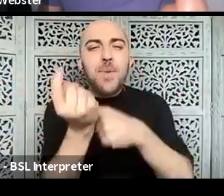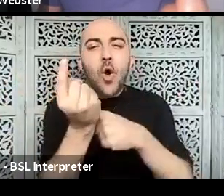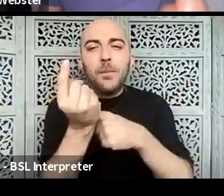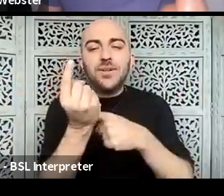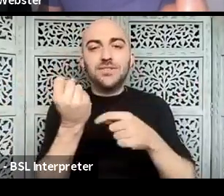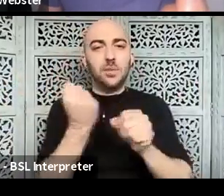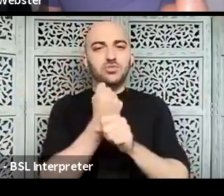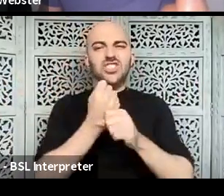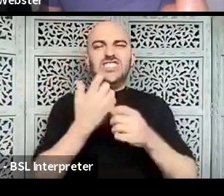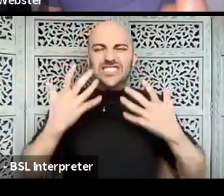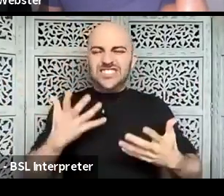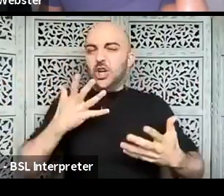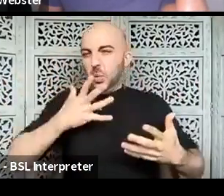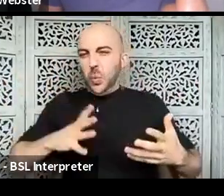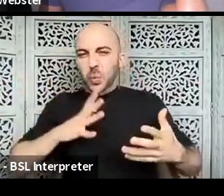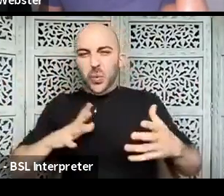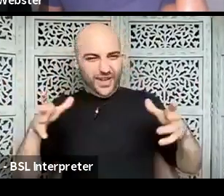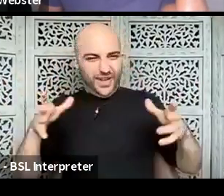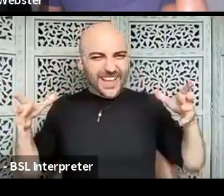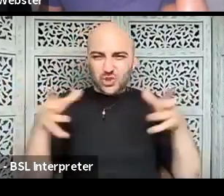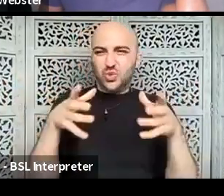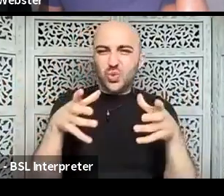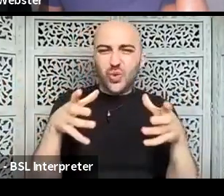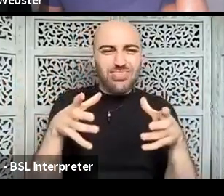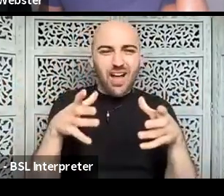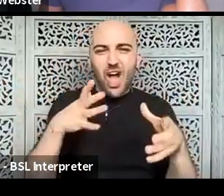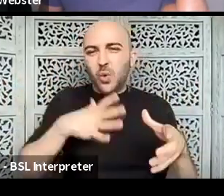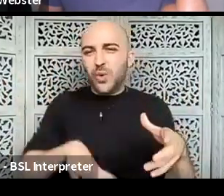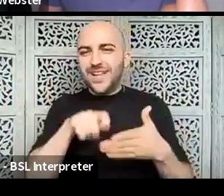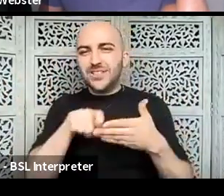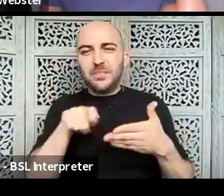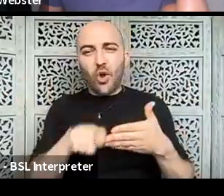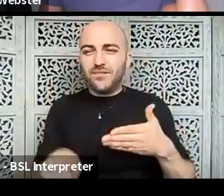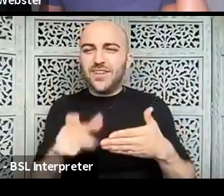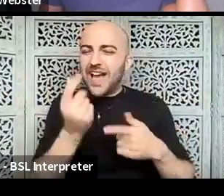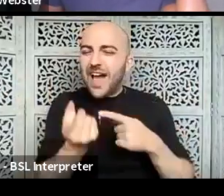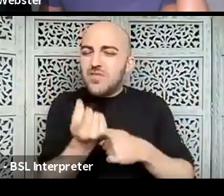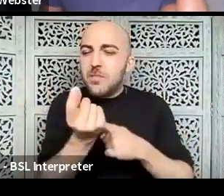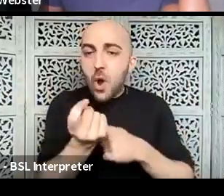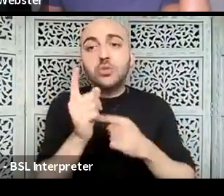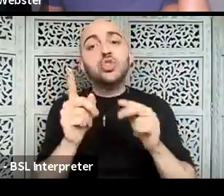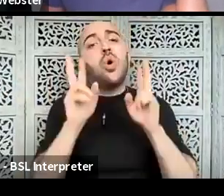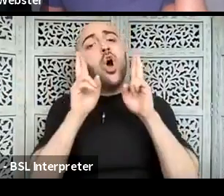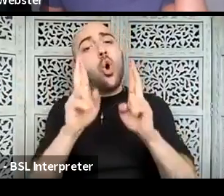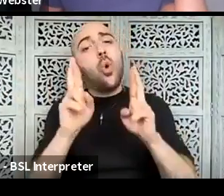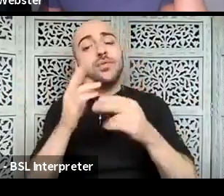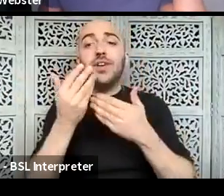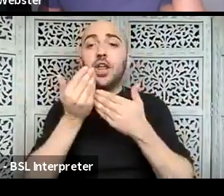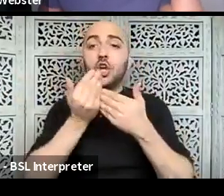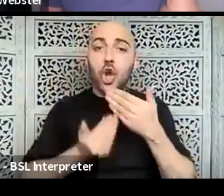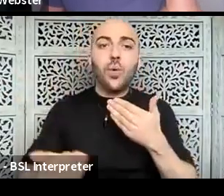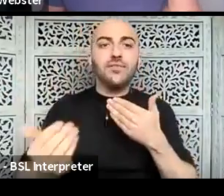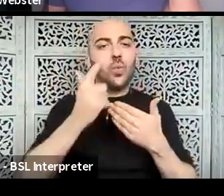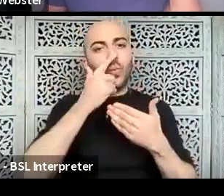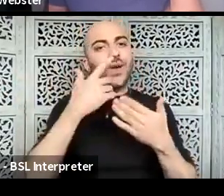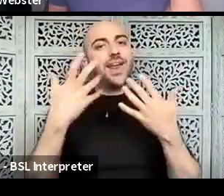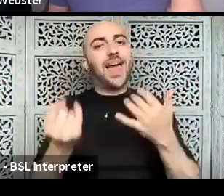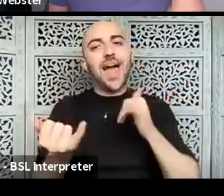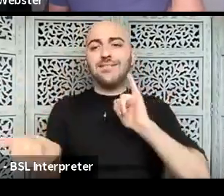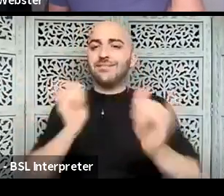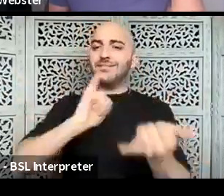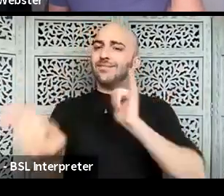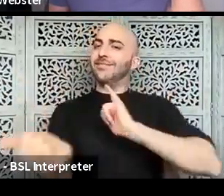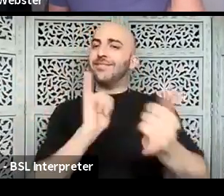where you really do need that, and you do need people to be in an office together. So I think hopefully going forward, we can have the best of